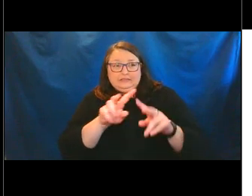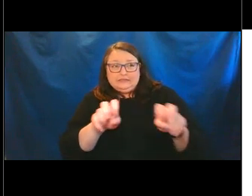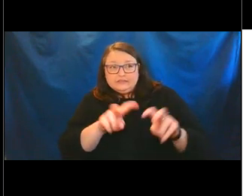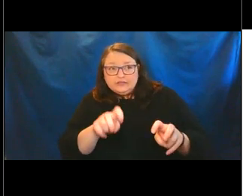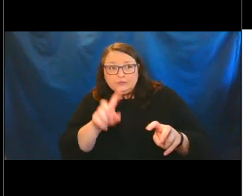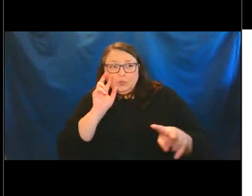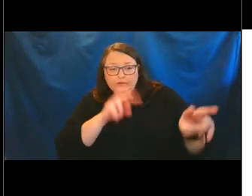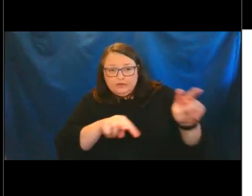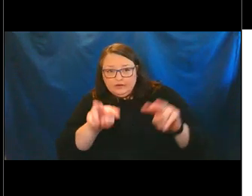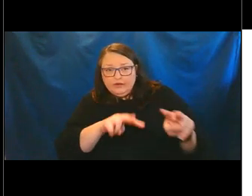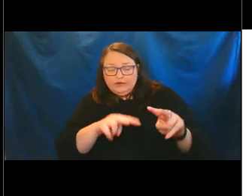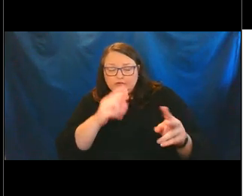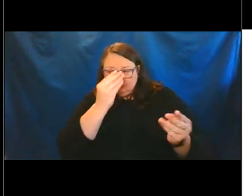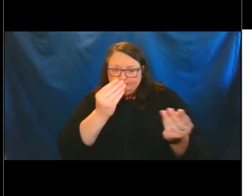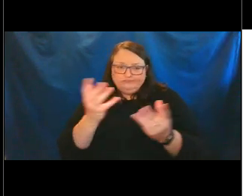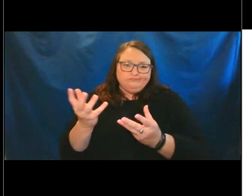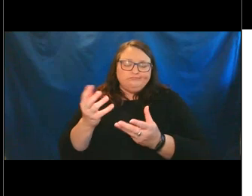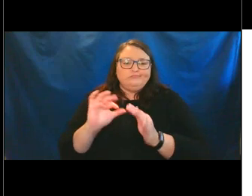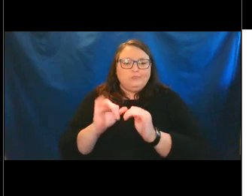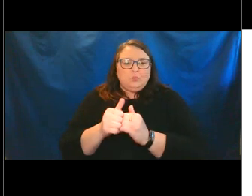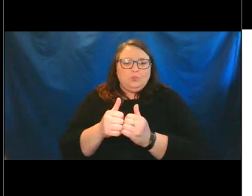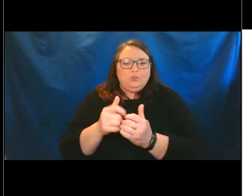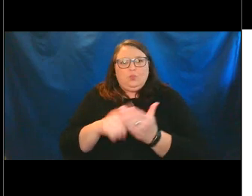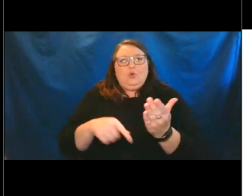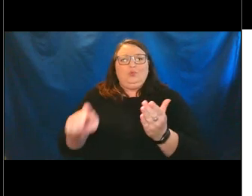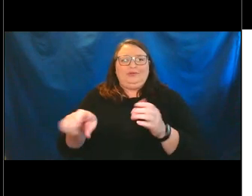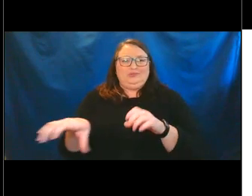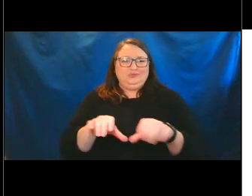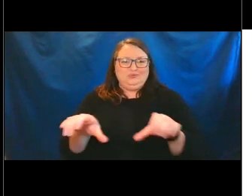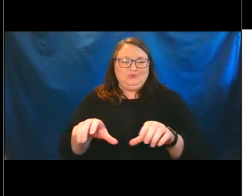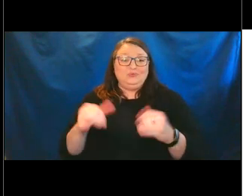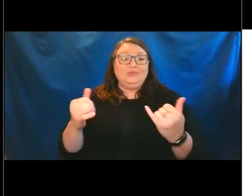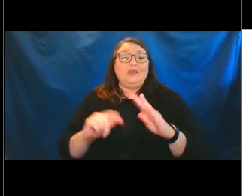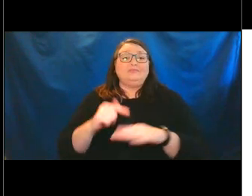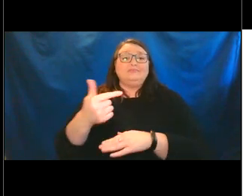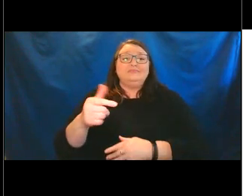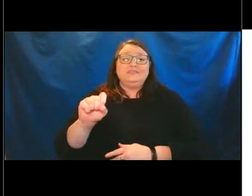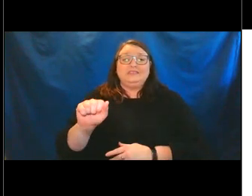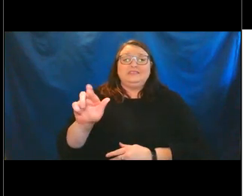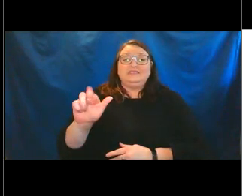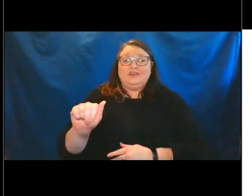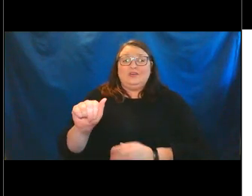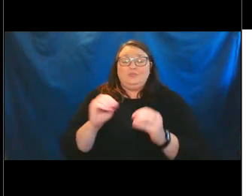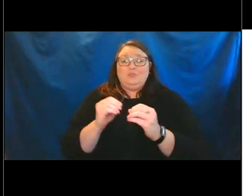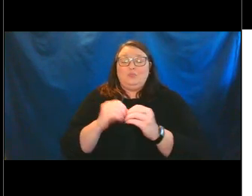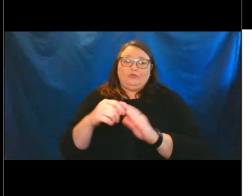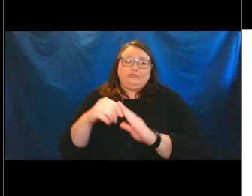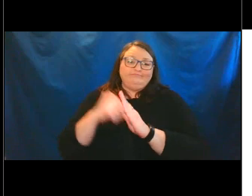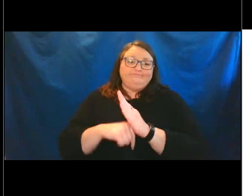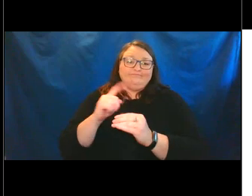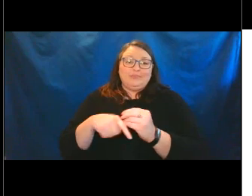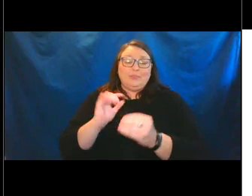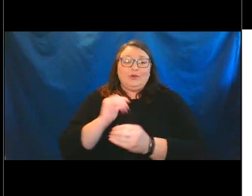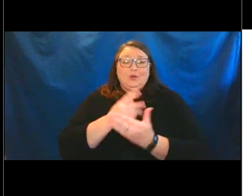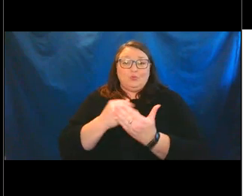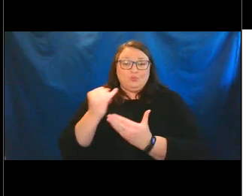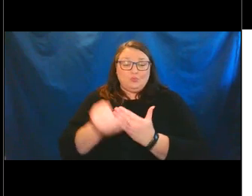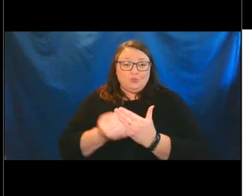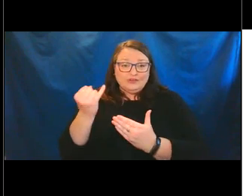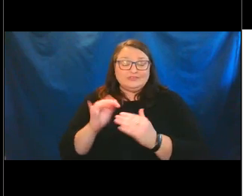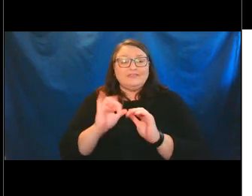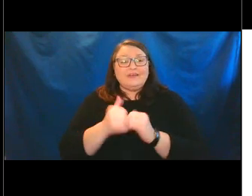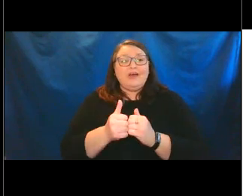that. And with that, I will hand it off to Sarah to go a little bit more in depth on exactly what our project is, how it